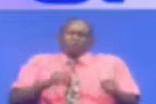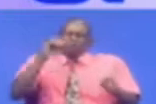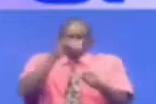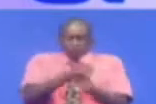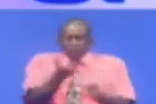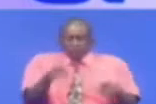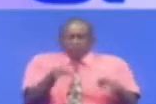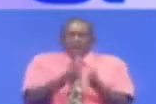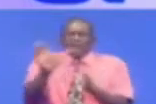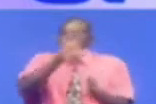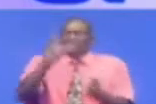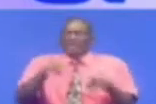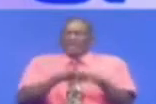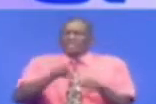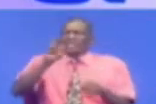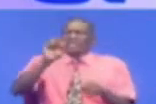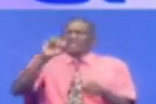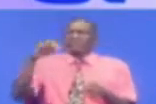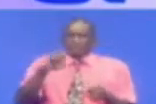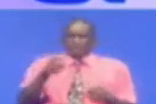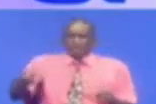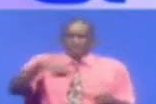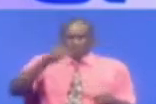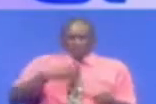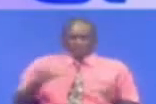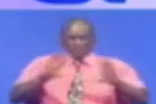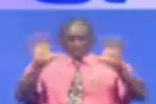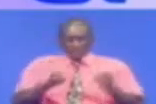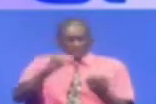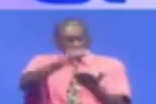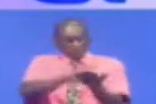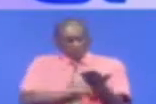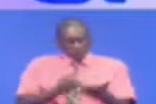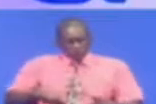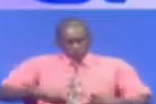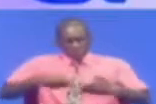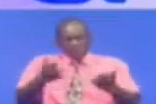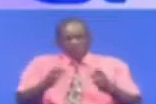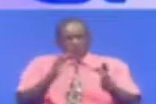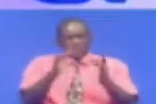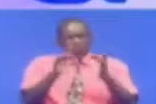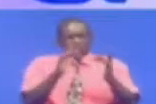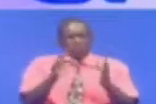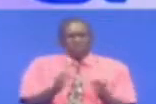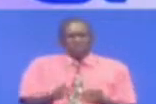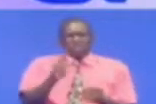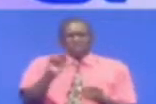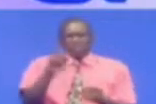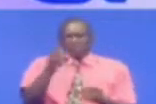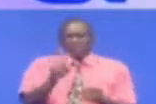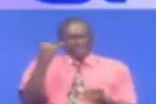NMG? We will have a full summary of the report available on the online Kusi Ideas